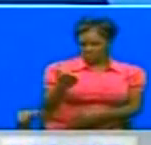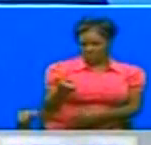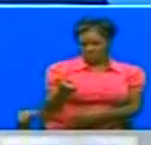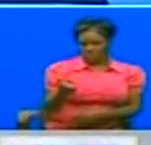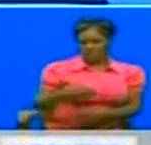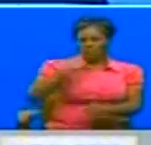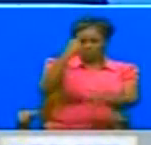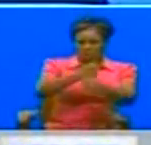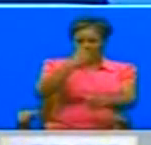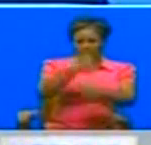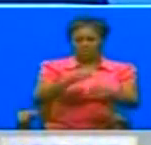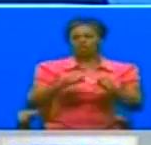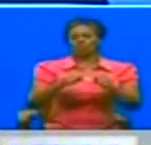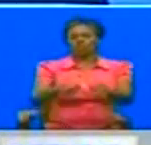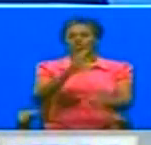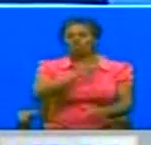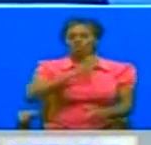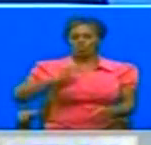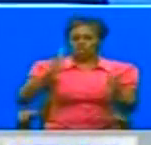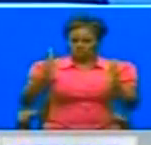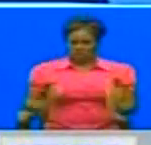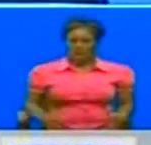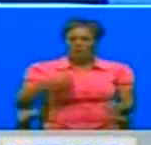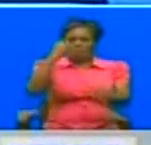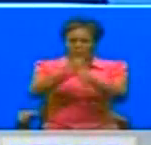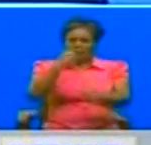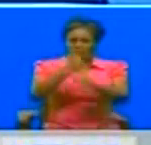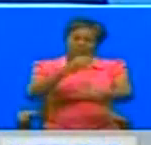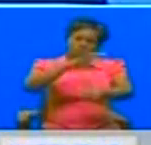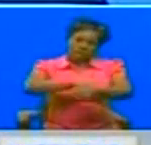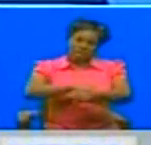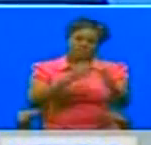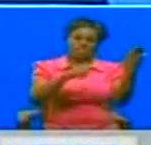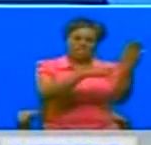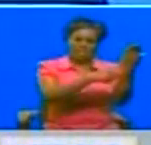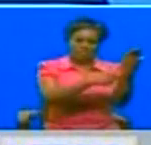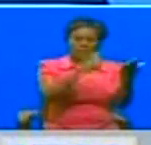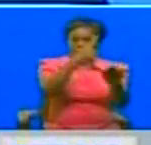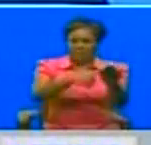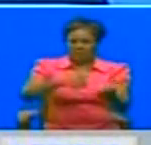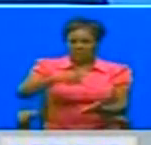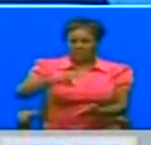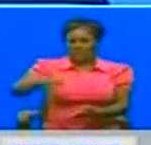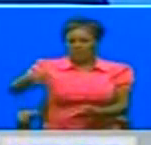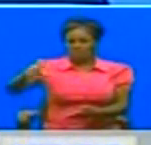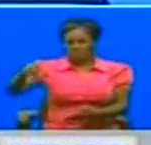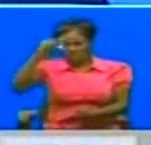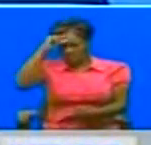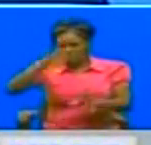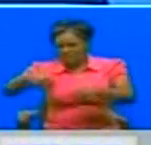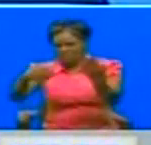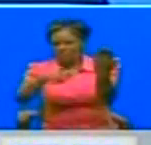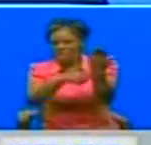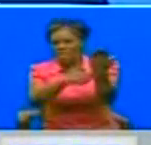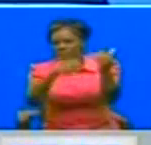been operationalized. County commissioners have worked to get these names, but some county governments have been wise not to give the